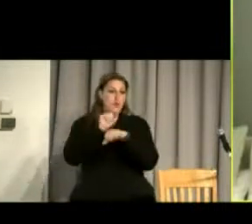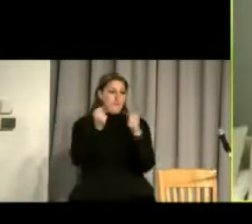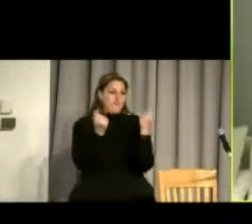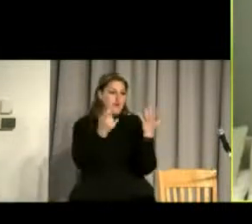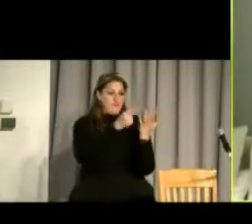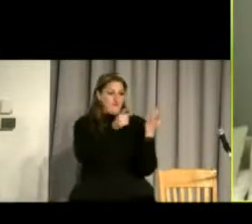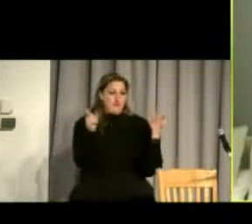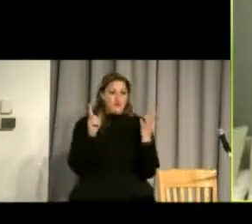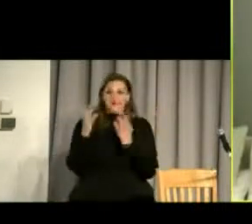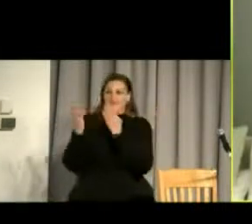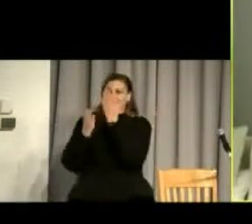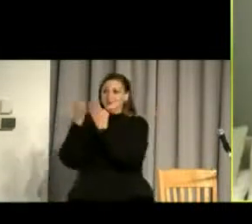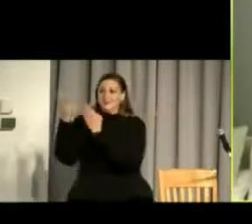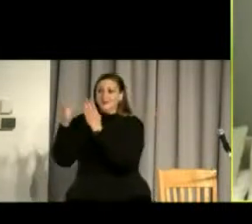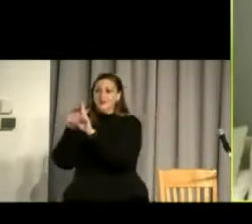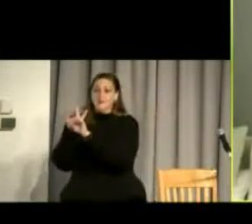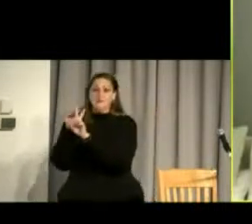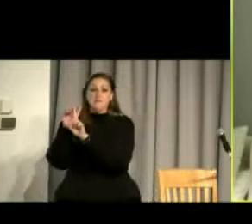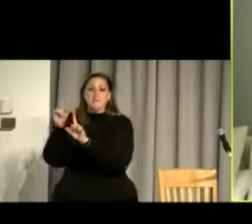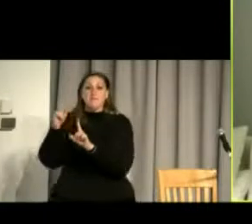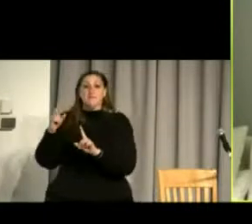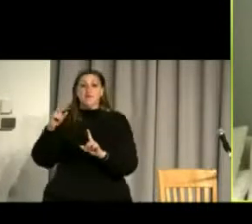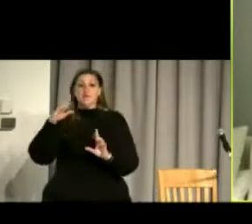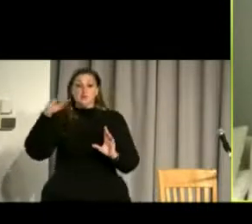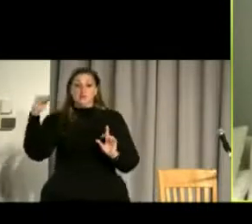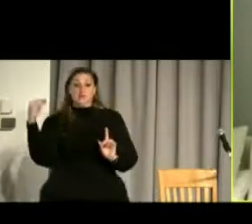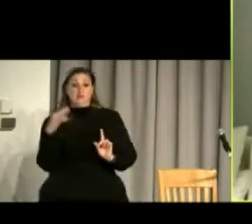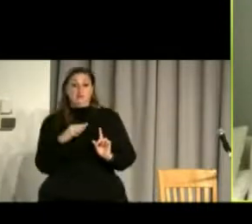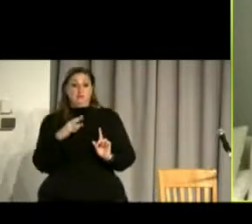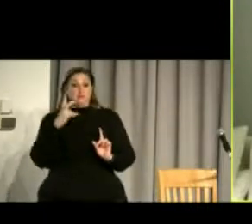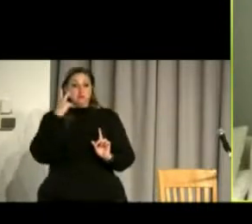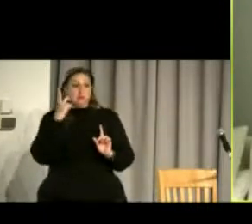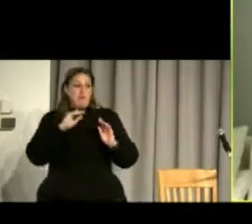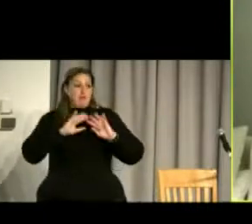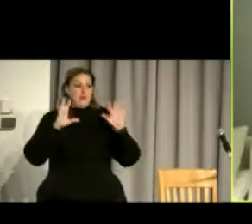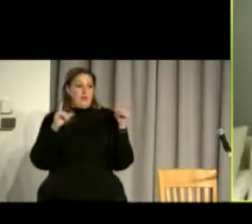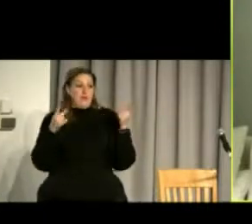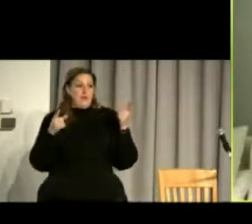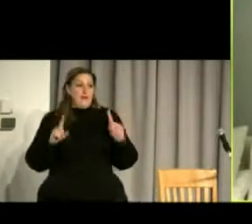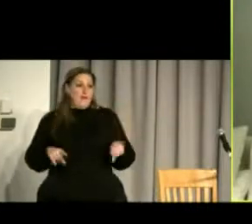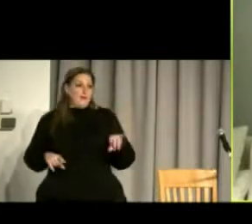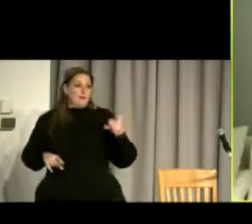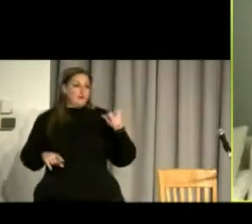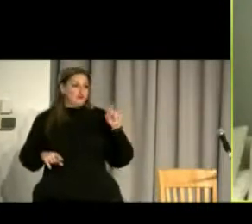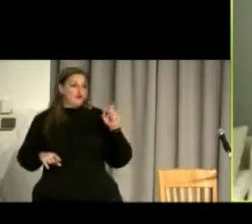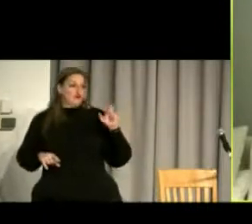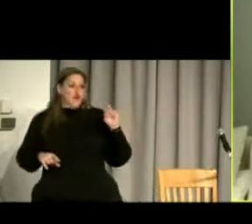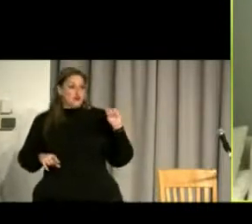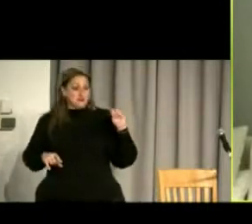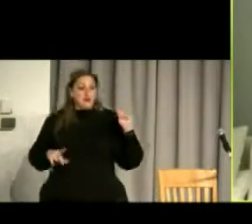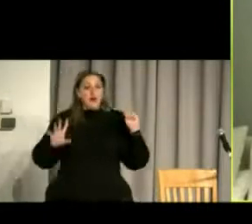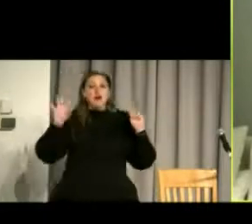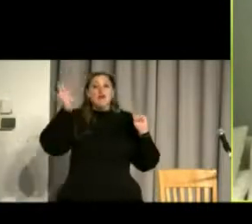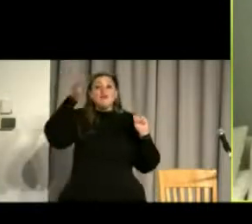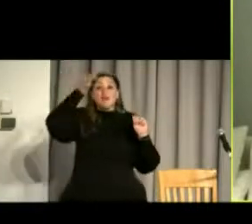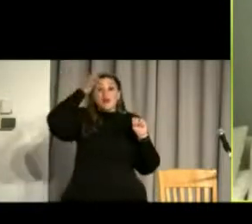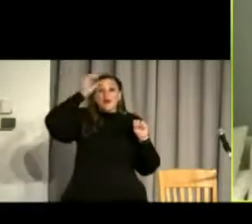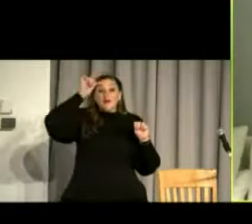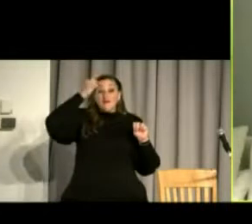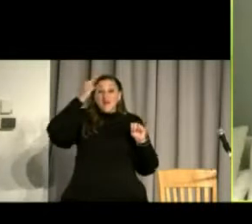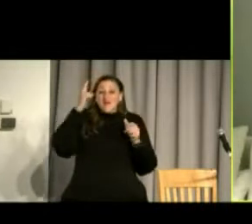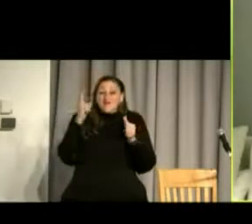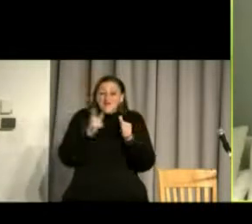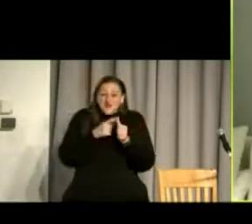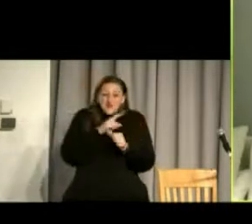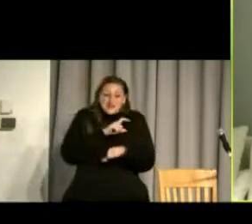done actually cast a spotlight on what was happening in Jackson. And so the federal government, for the first time in